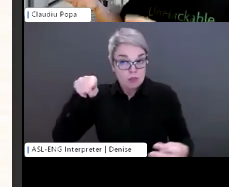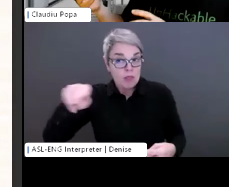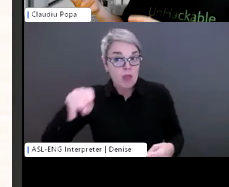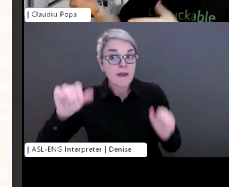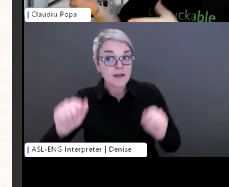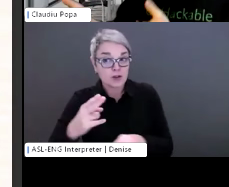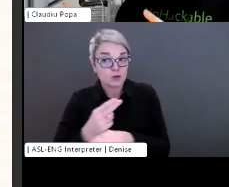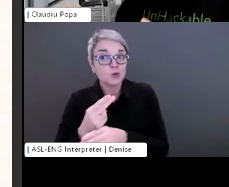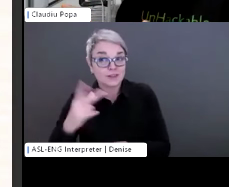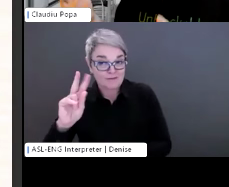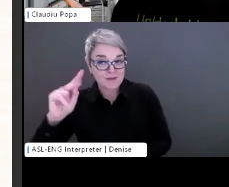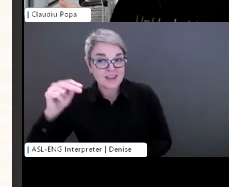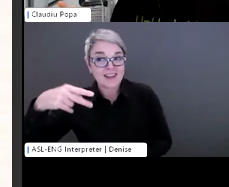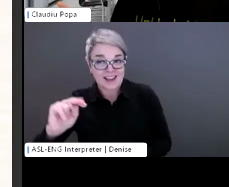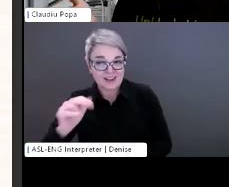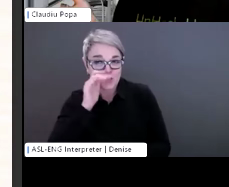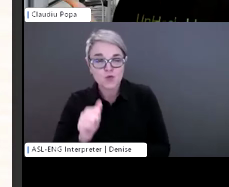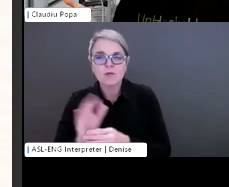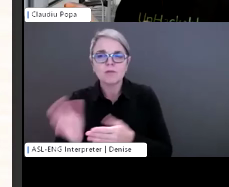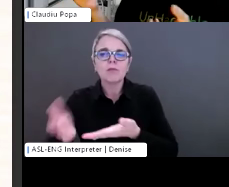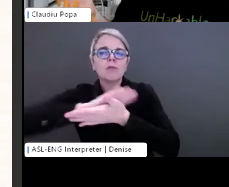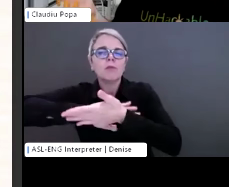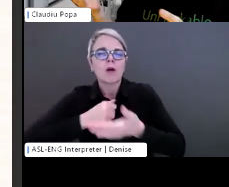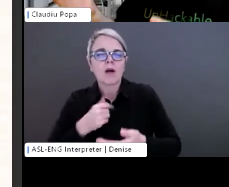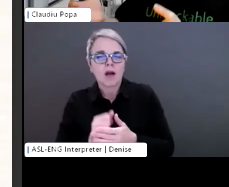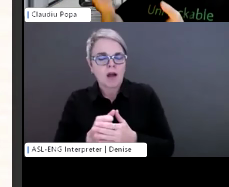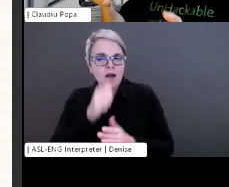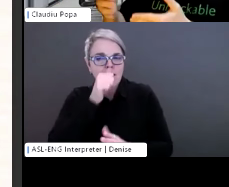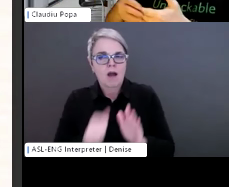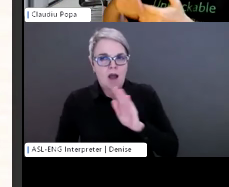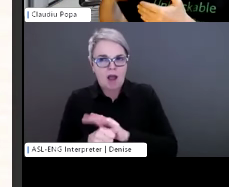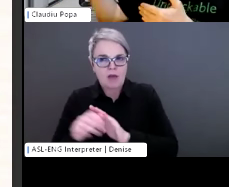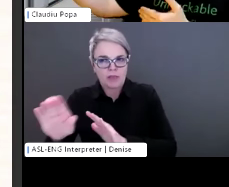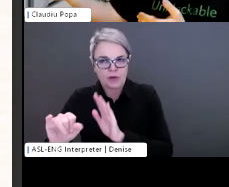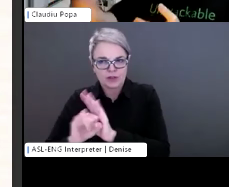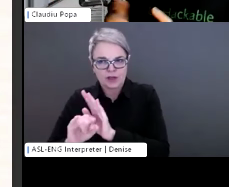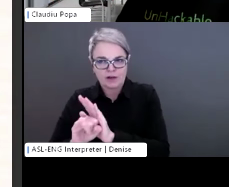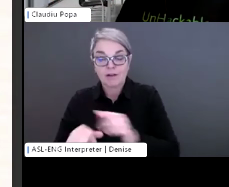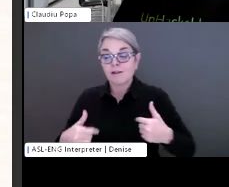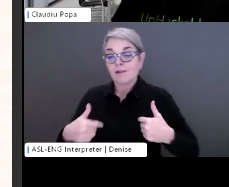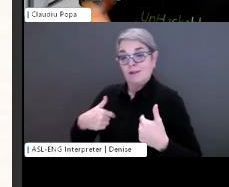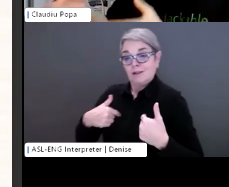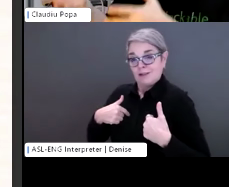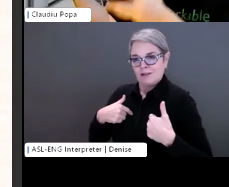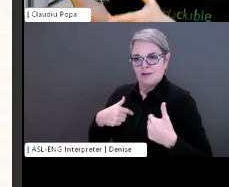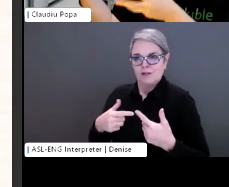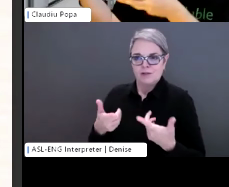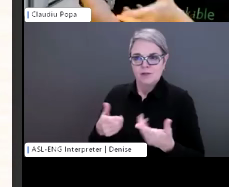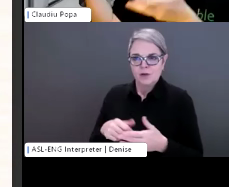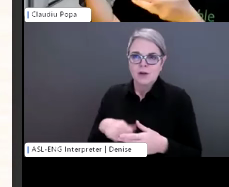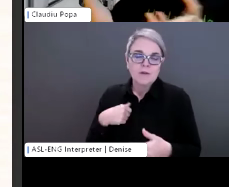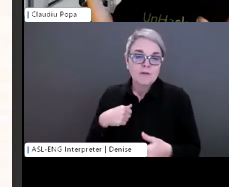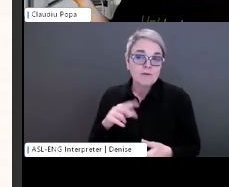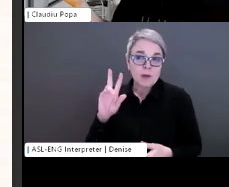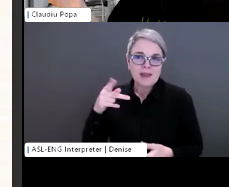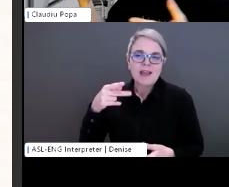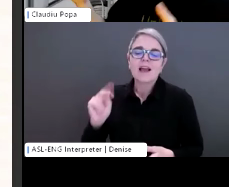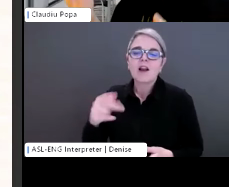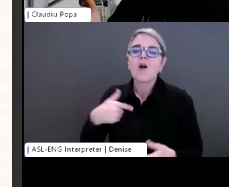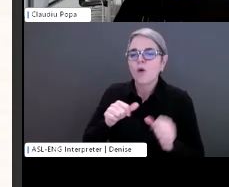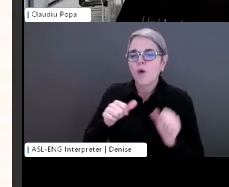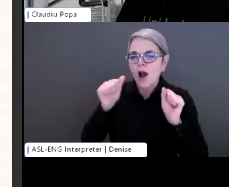as it is for somebody like us who want to pretend that we're in the States so that we can watch a TV